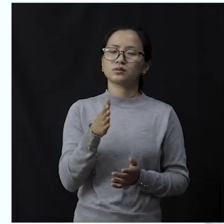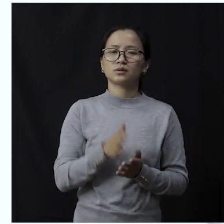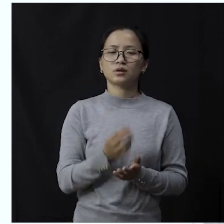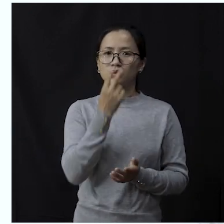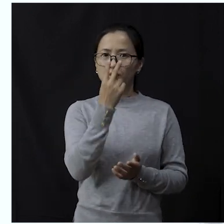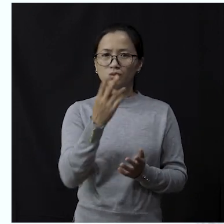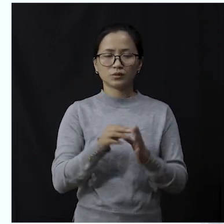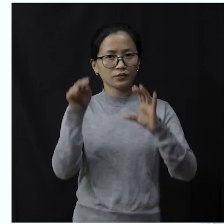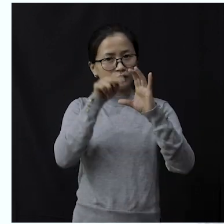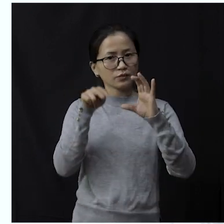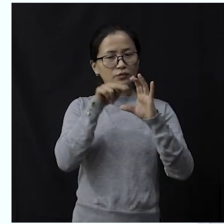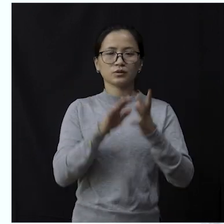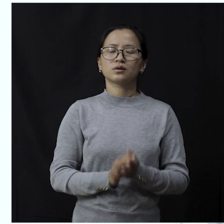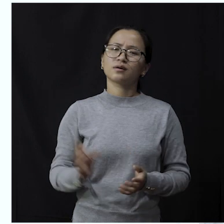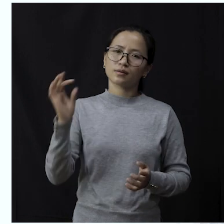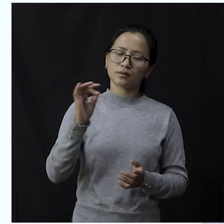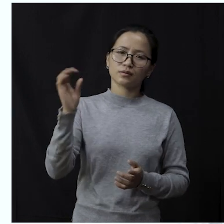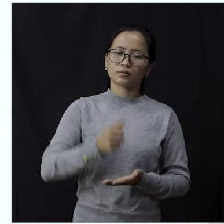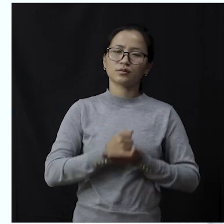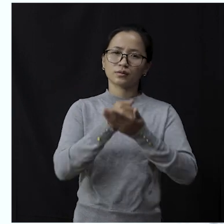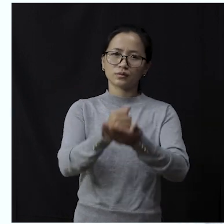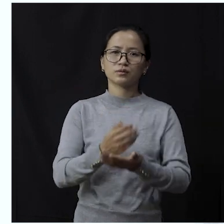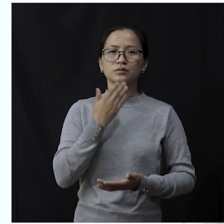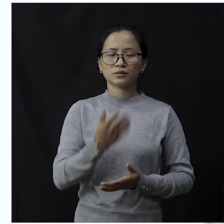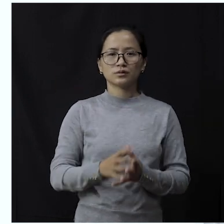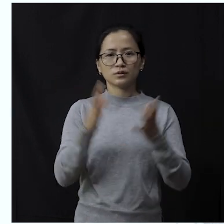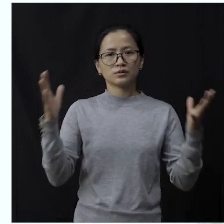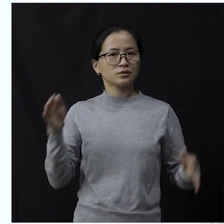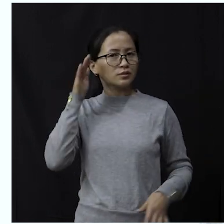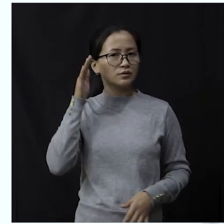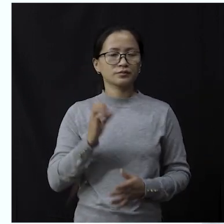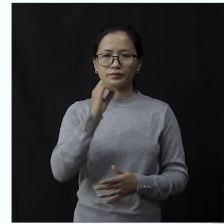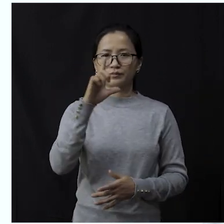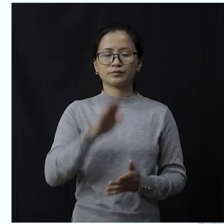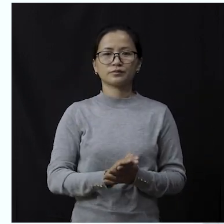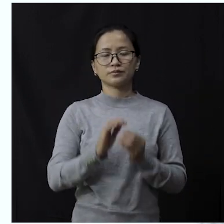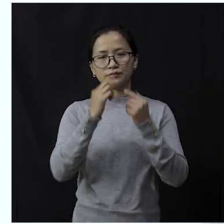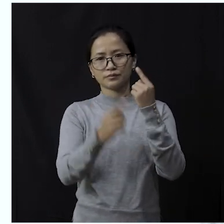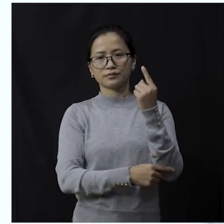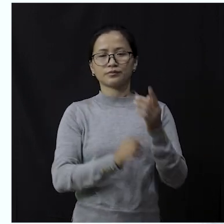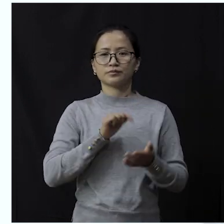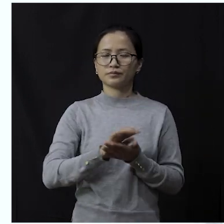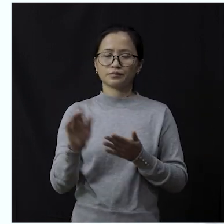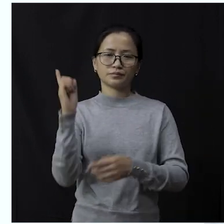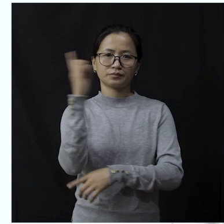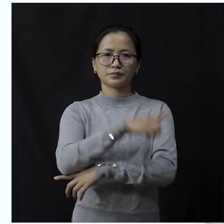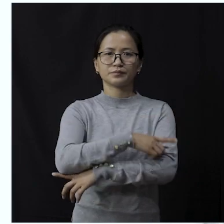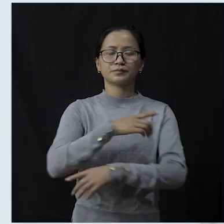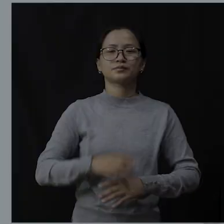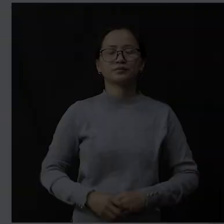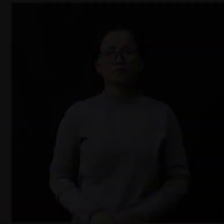also watch the videos again and again, which will help you. Thank you so much for listening to me, class. We are going to end our class here for today.